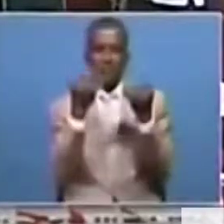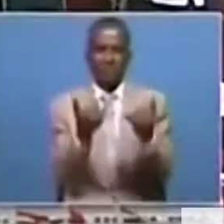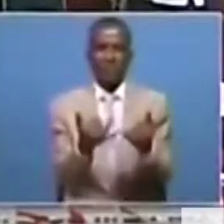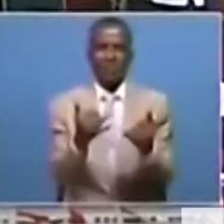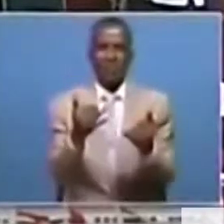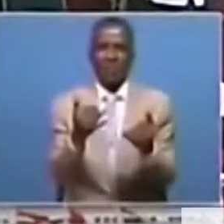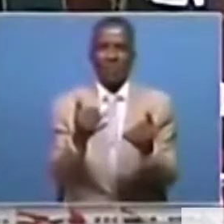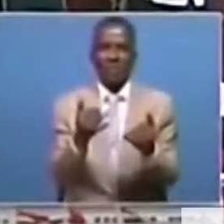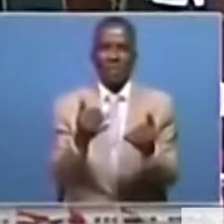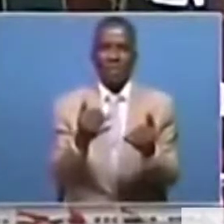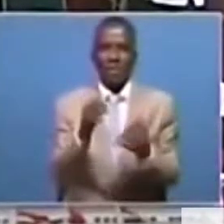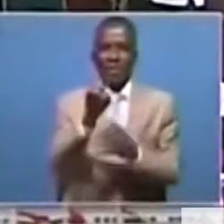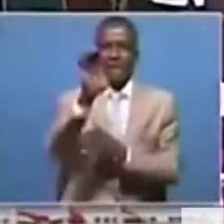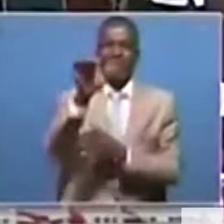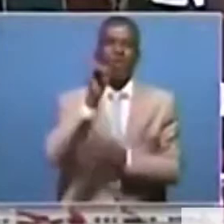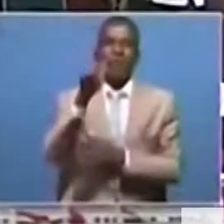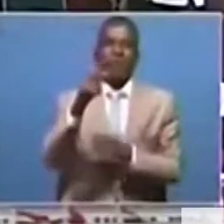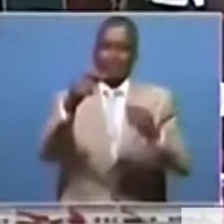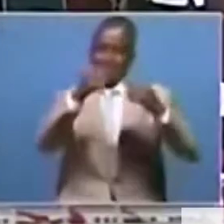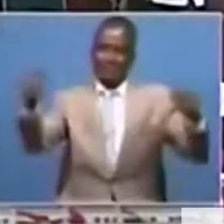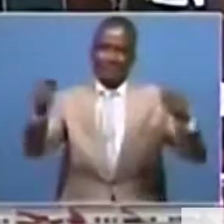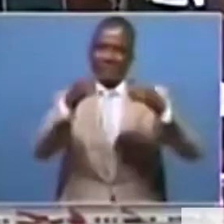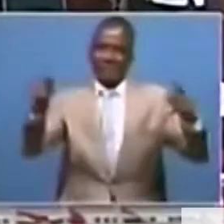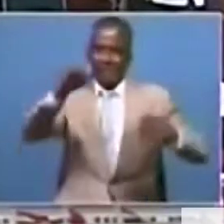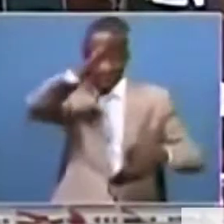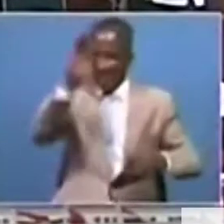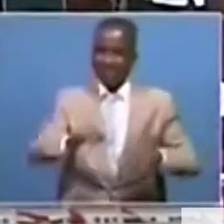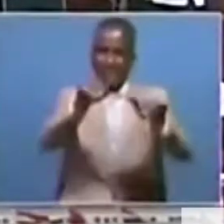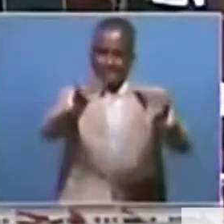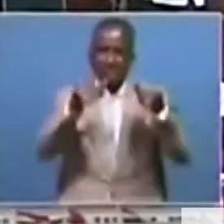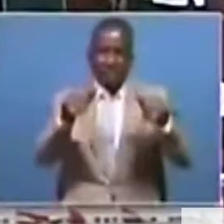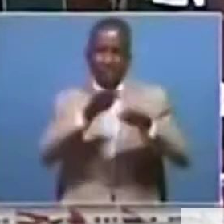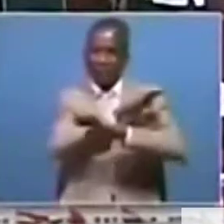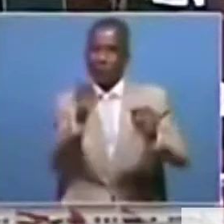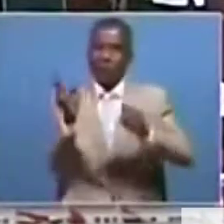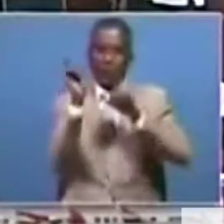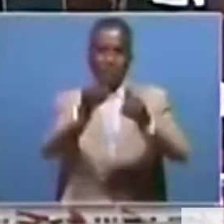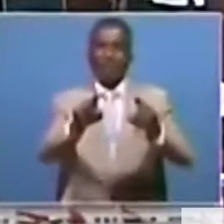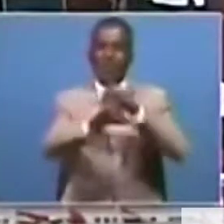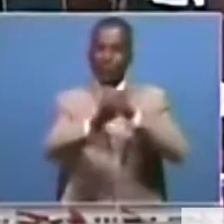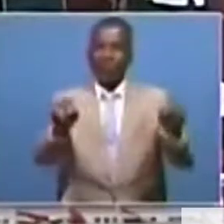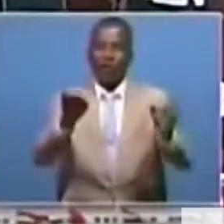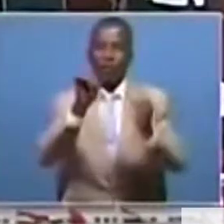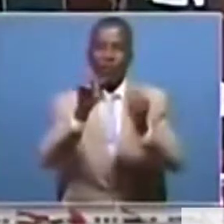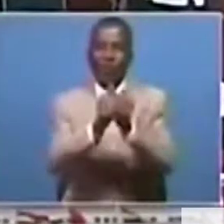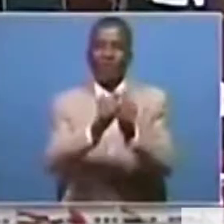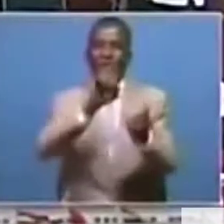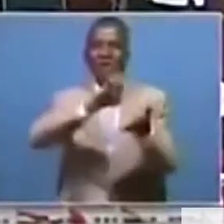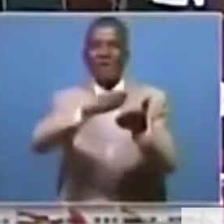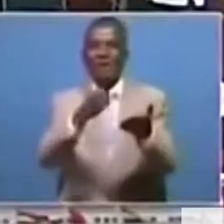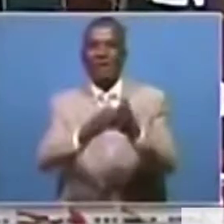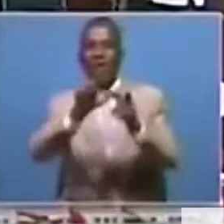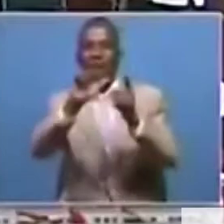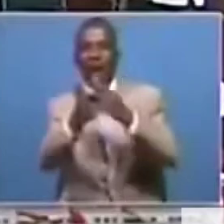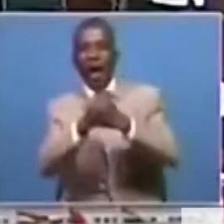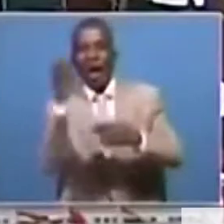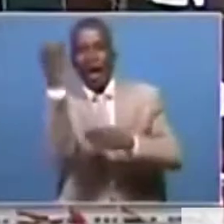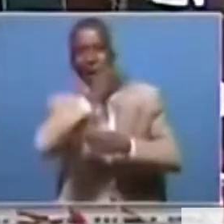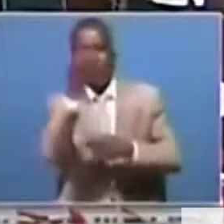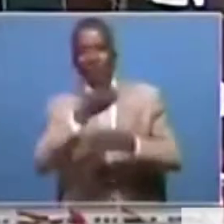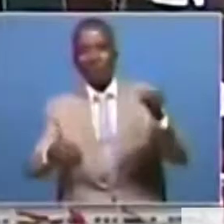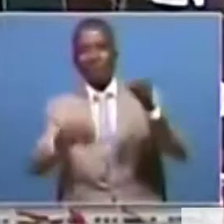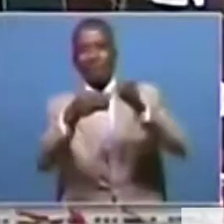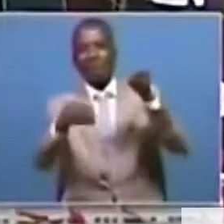The respondent have strongly opposed the application and have cited both local and foreign judicial decisions to support their